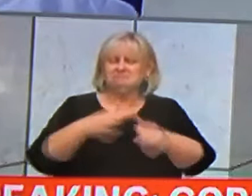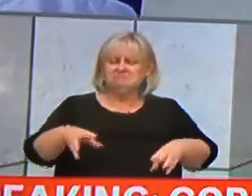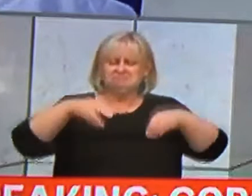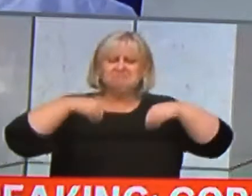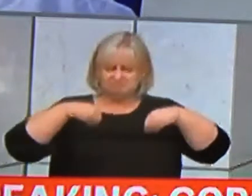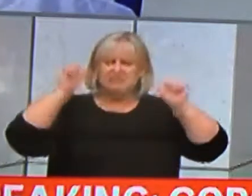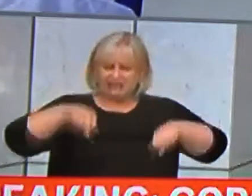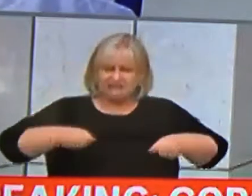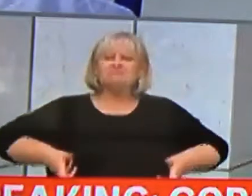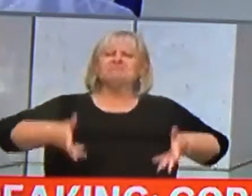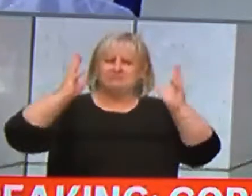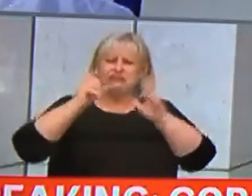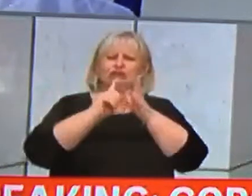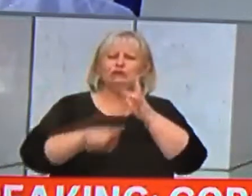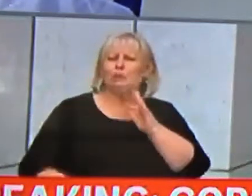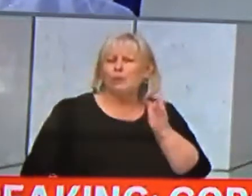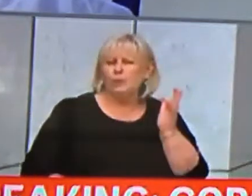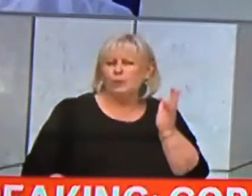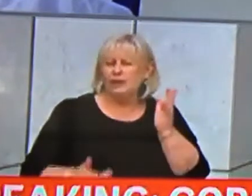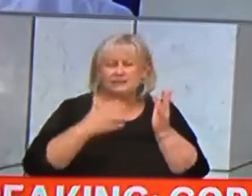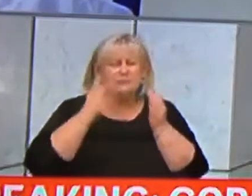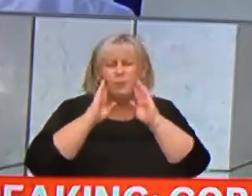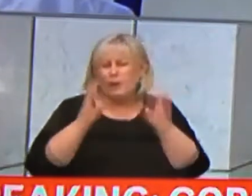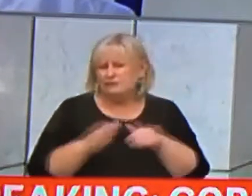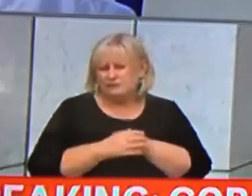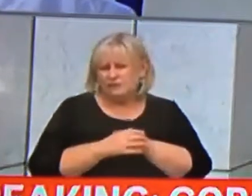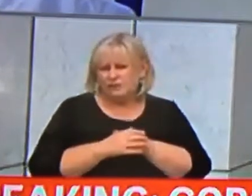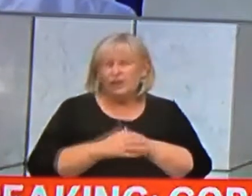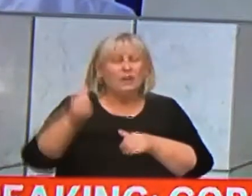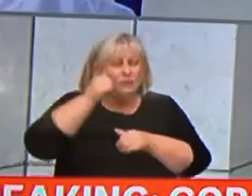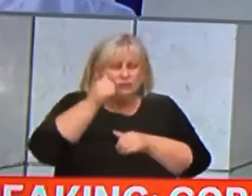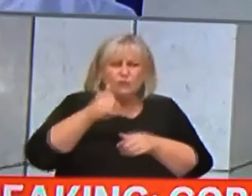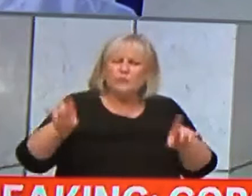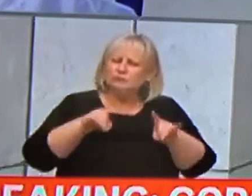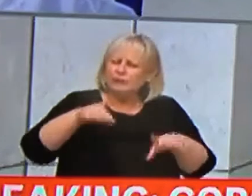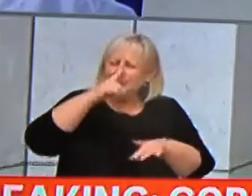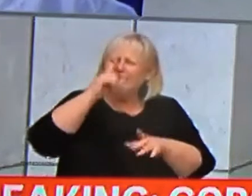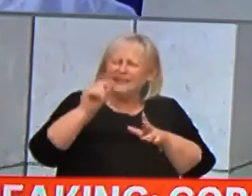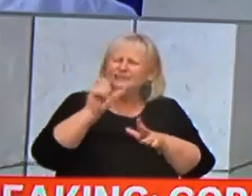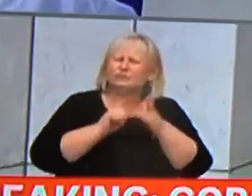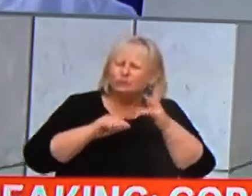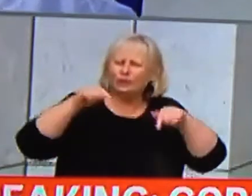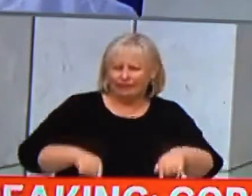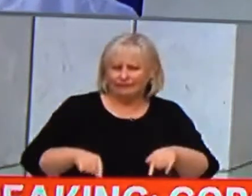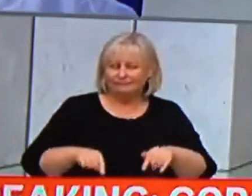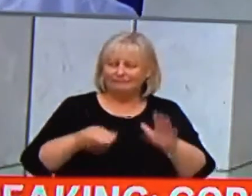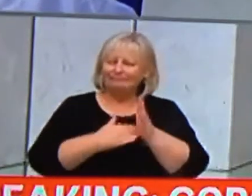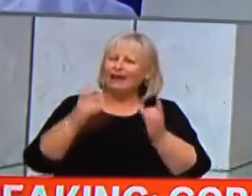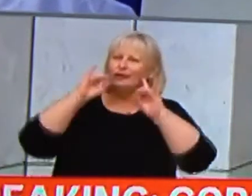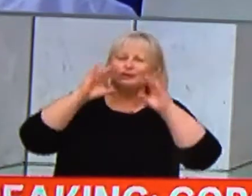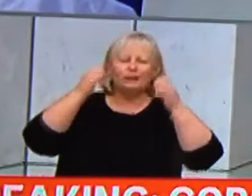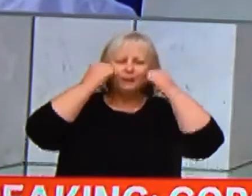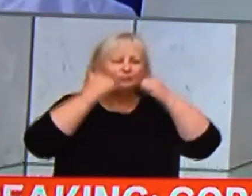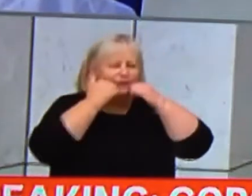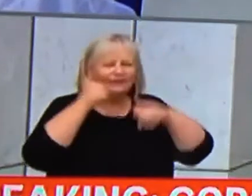week has been simply magnificent. We always knew Australians are up to this test, and you're proving it each and every